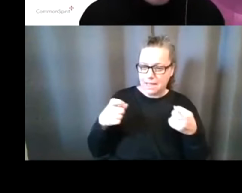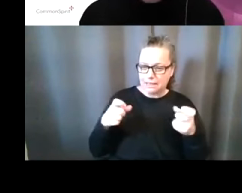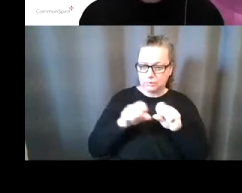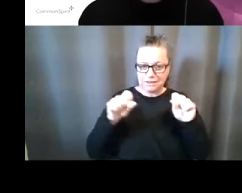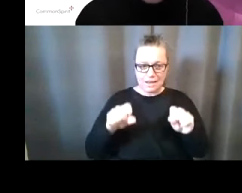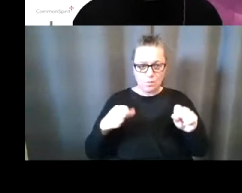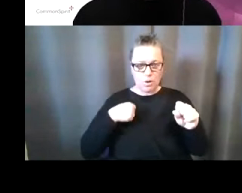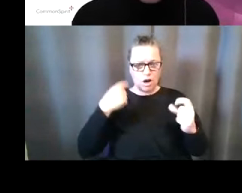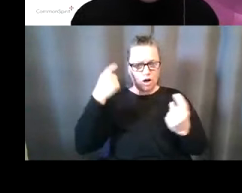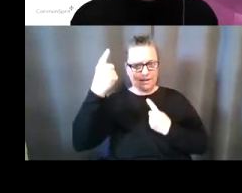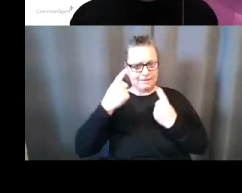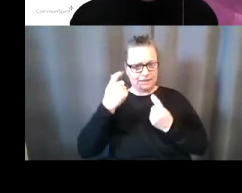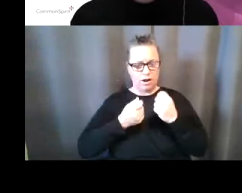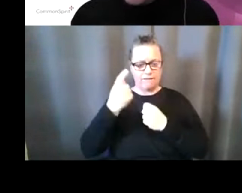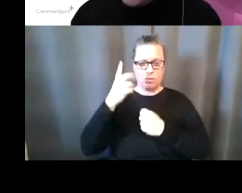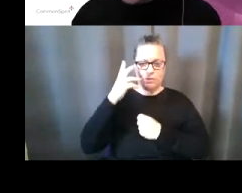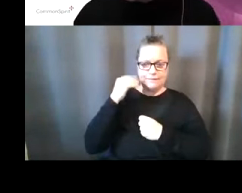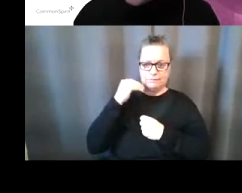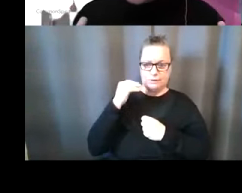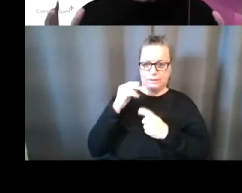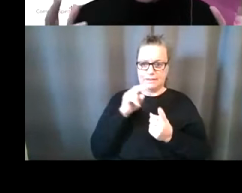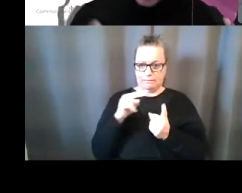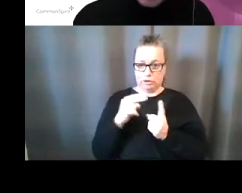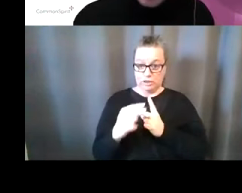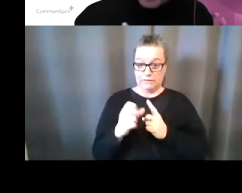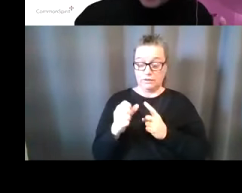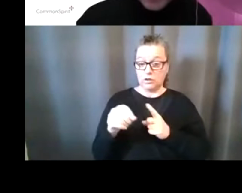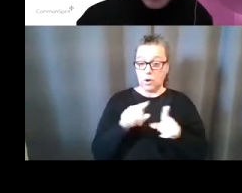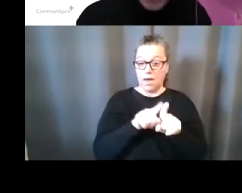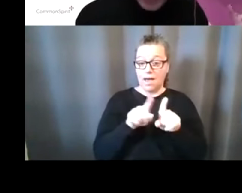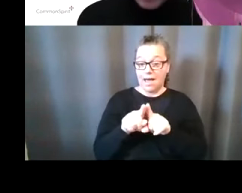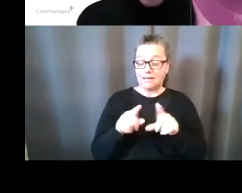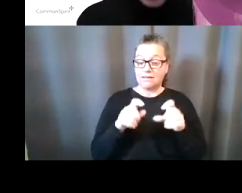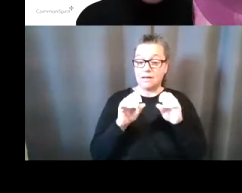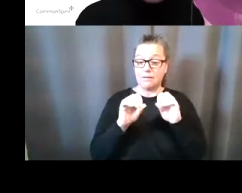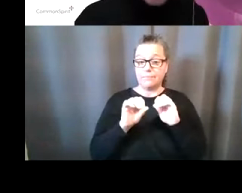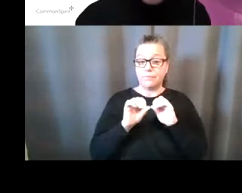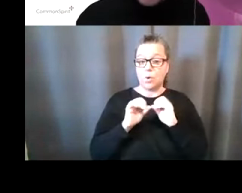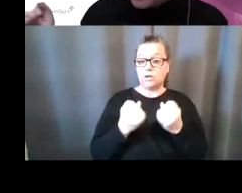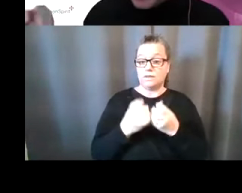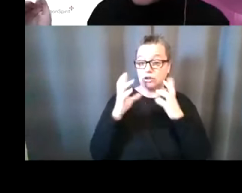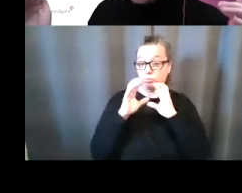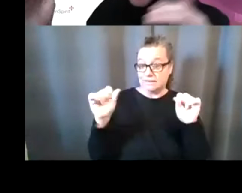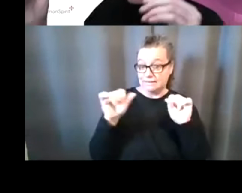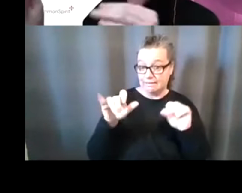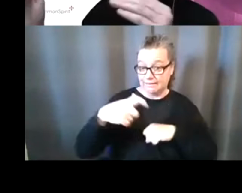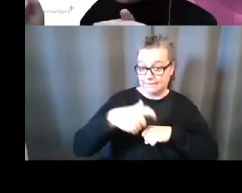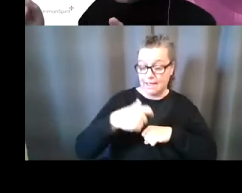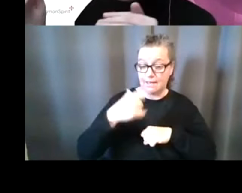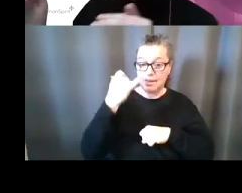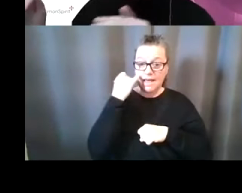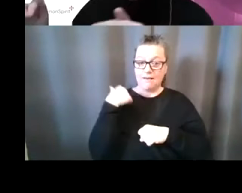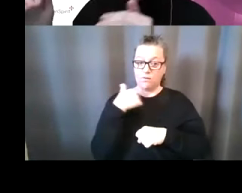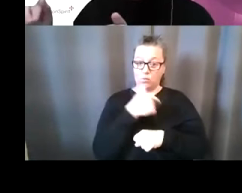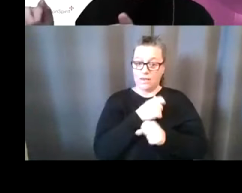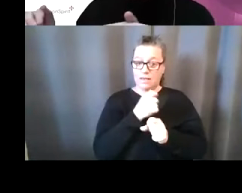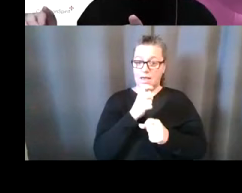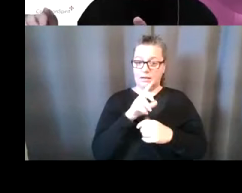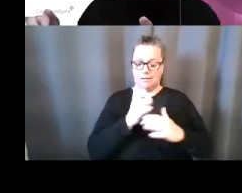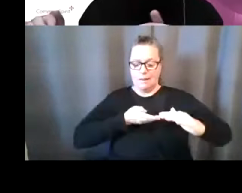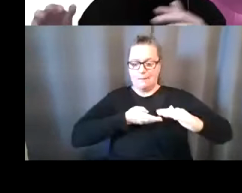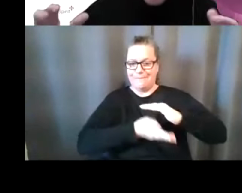everybody's experiences and perspectives. And so as the organizational president at the time said, if we can bake in equity into our